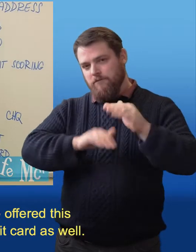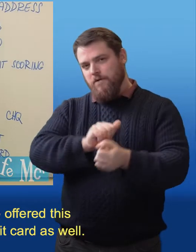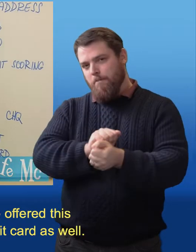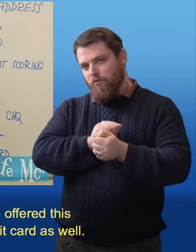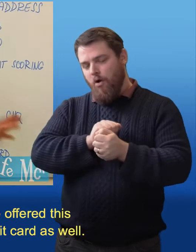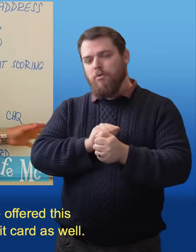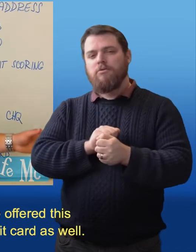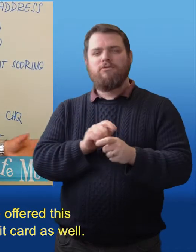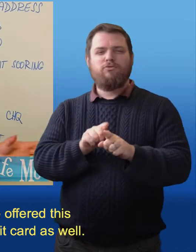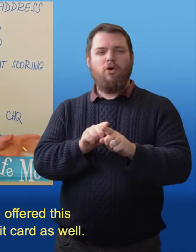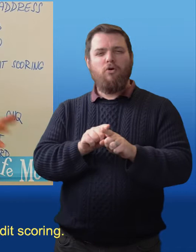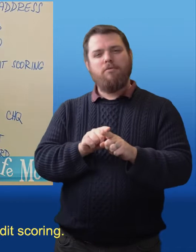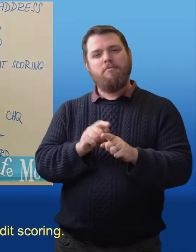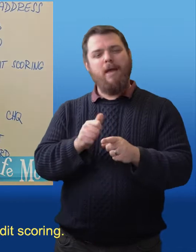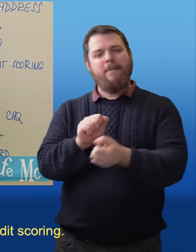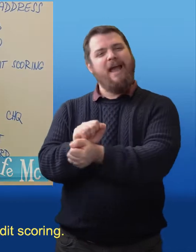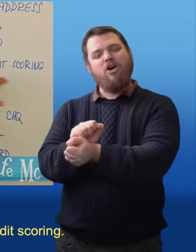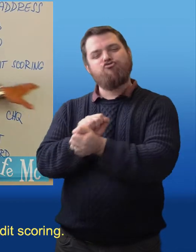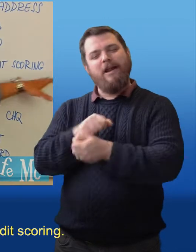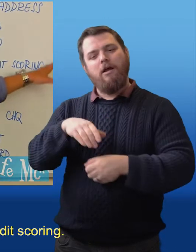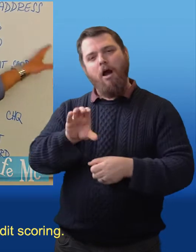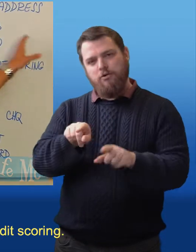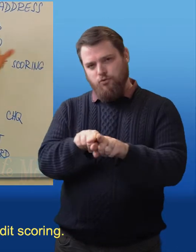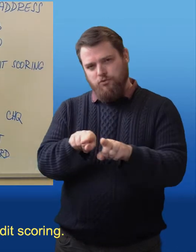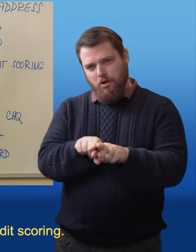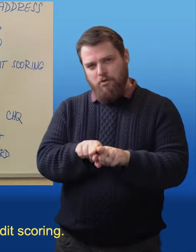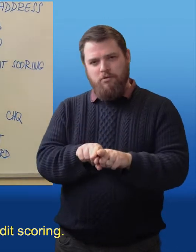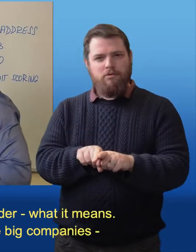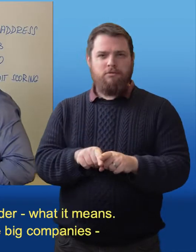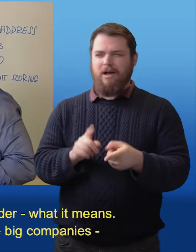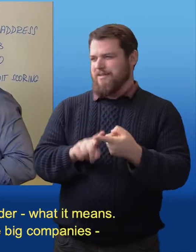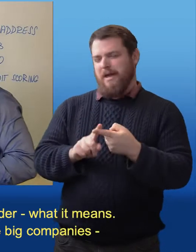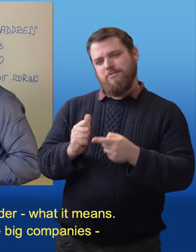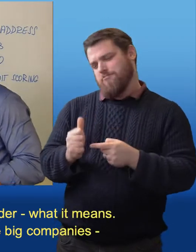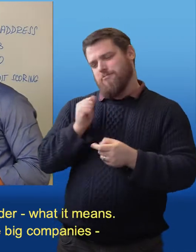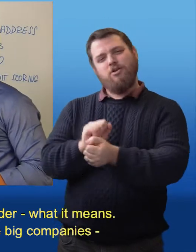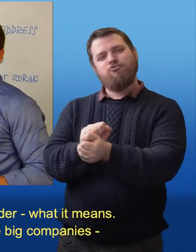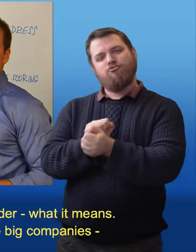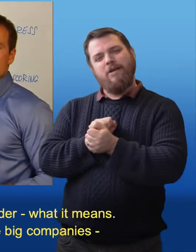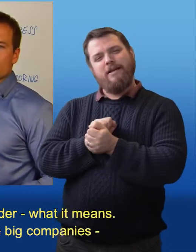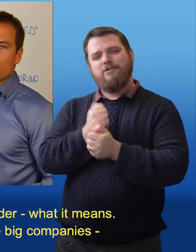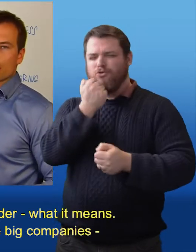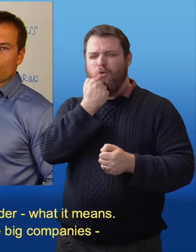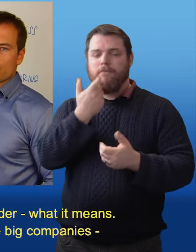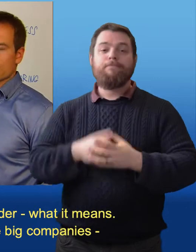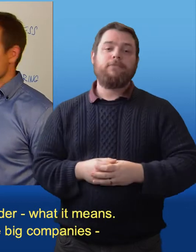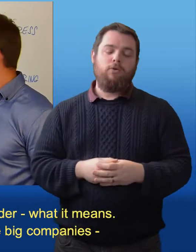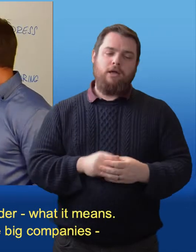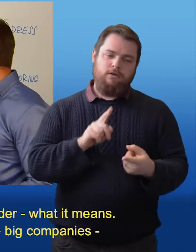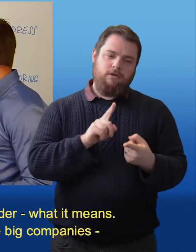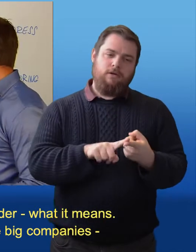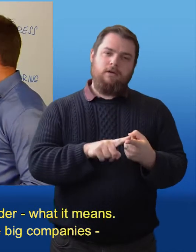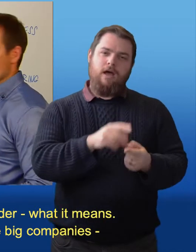and credit card as well. It depends on your credit scoring. Direct debit and standing order, what it